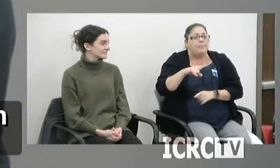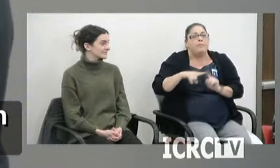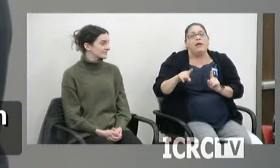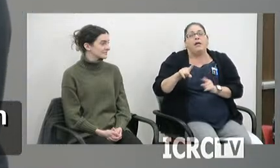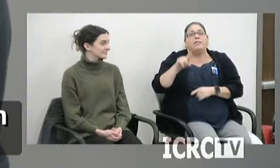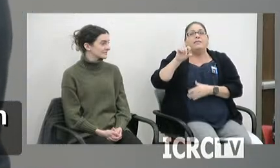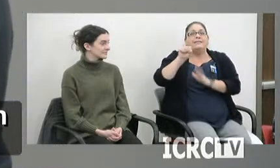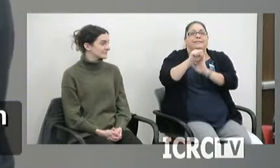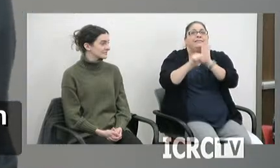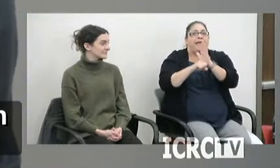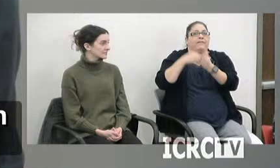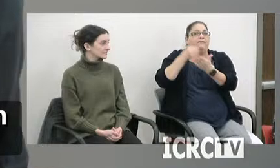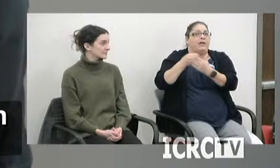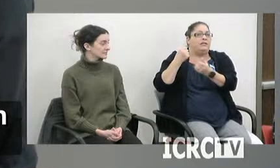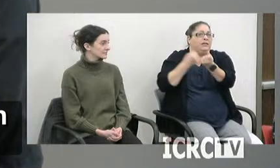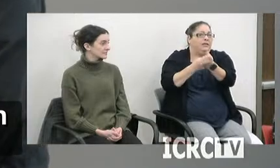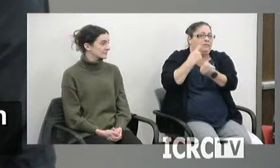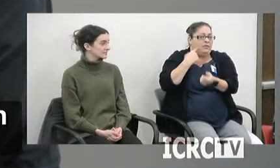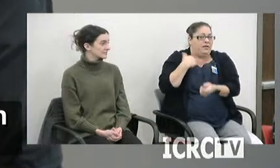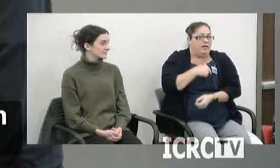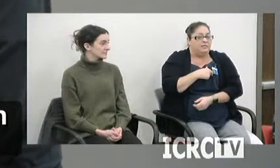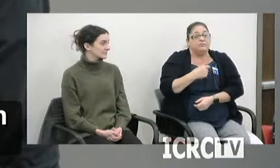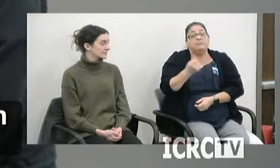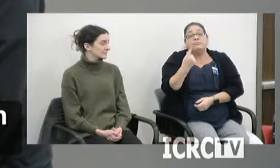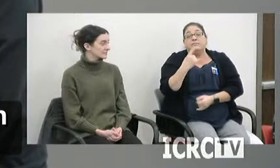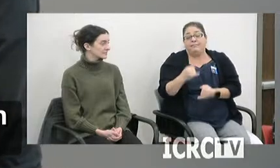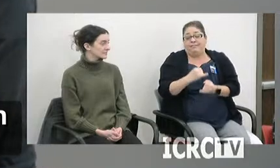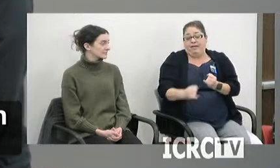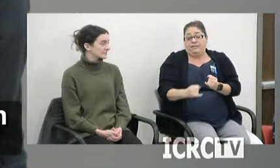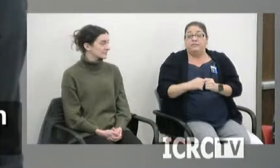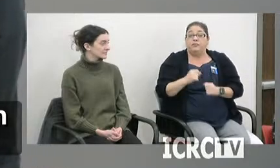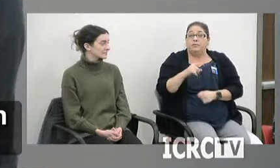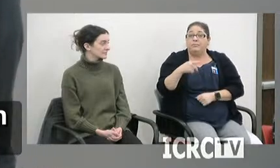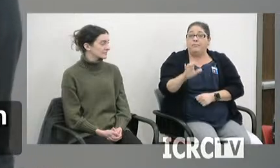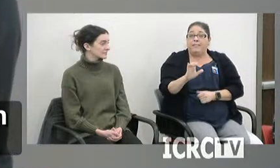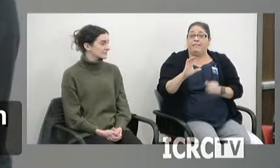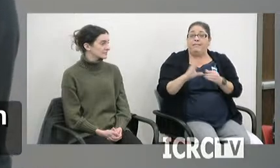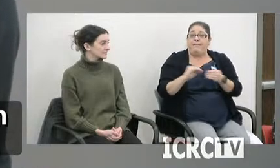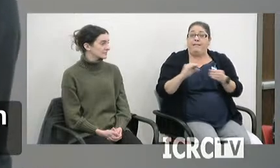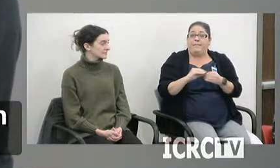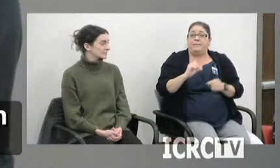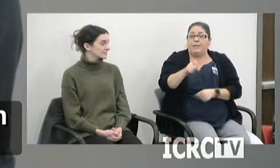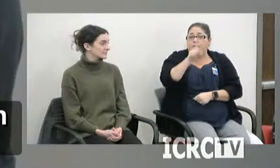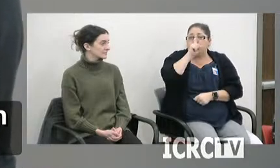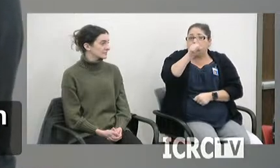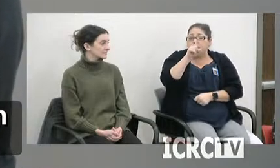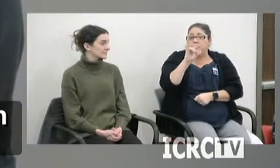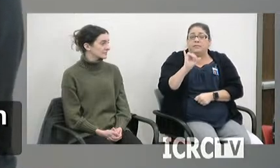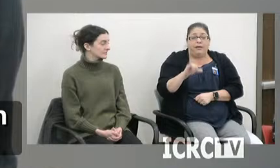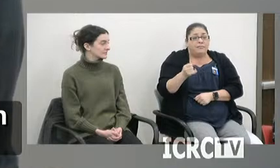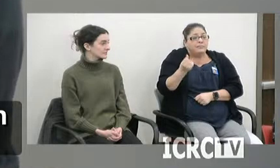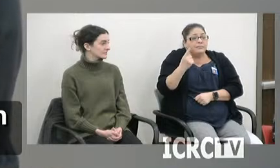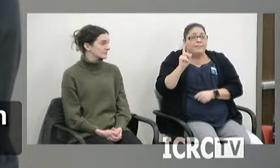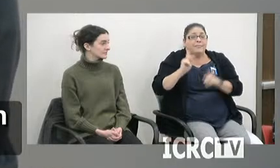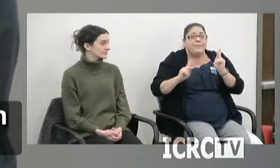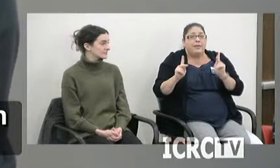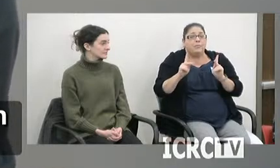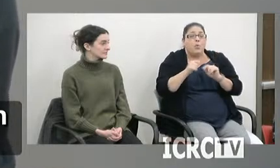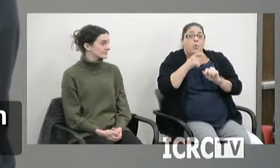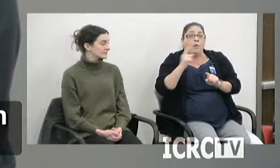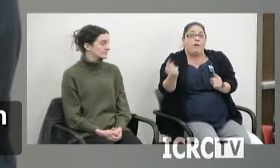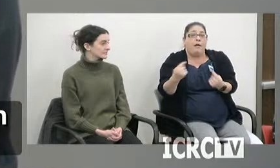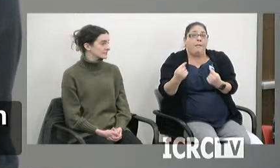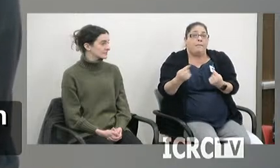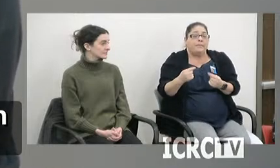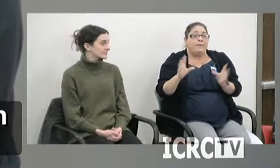Last topic. On public comments, we should make sure that people that attend these